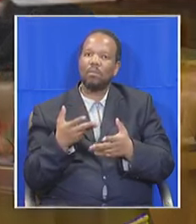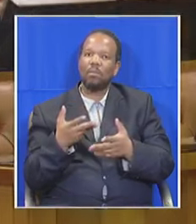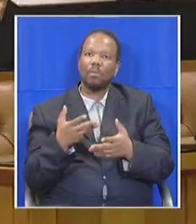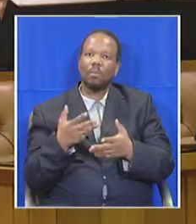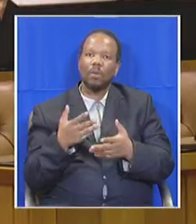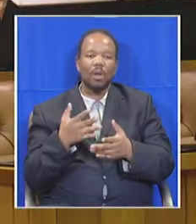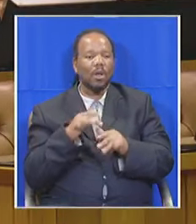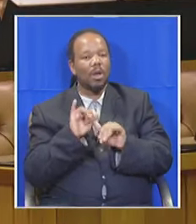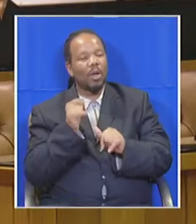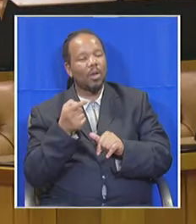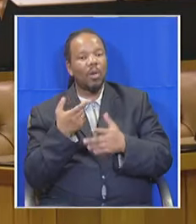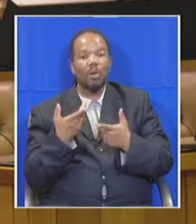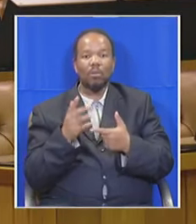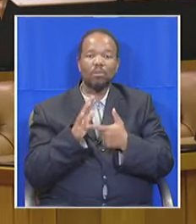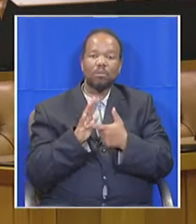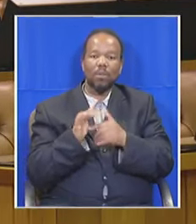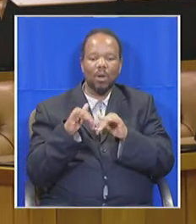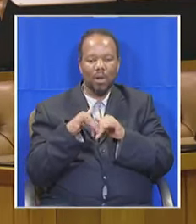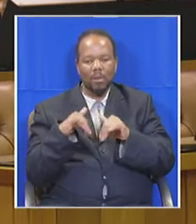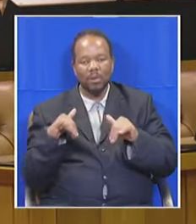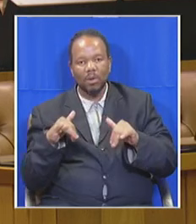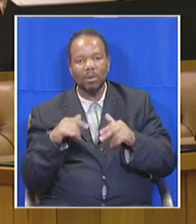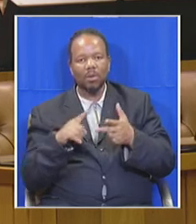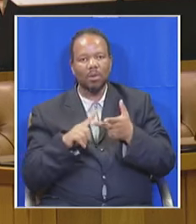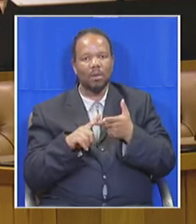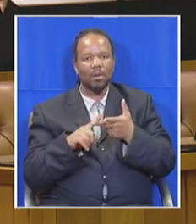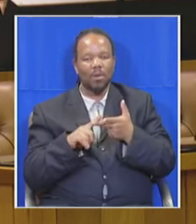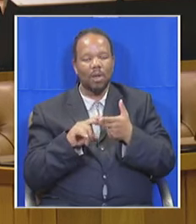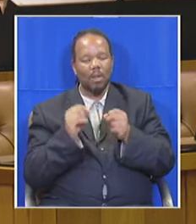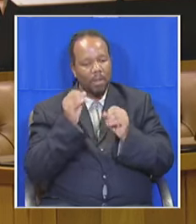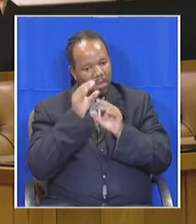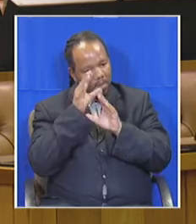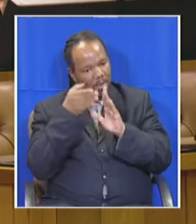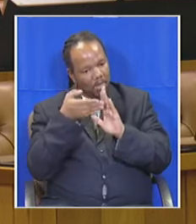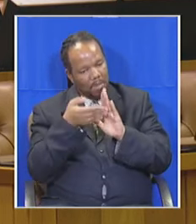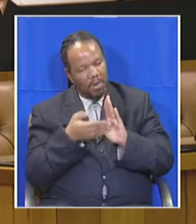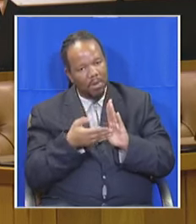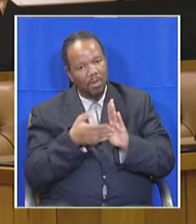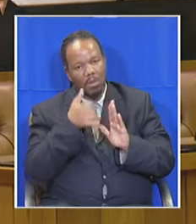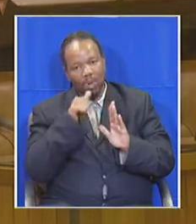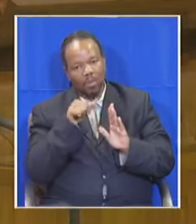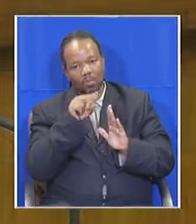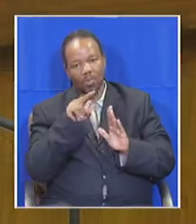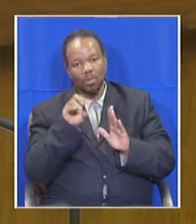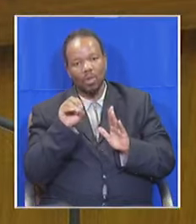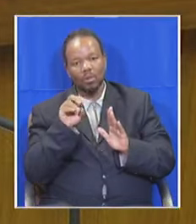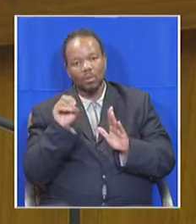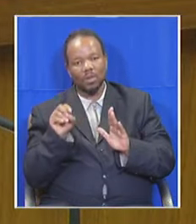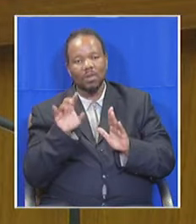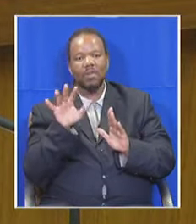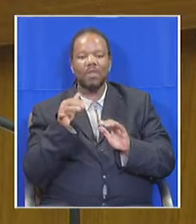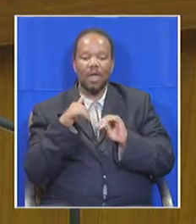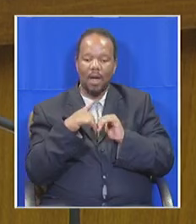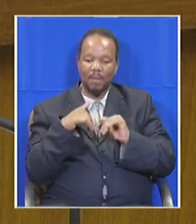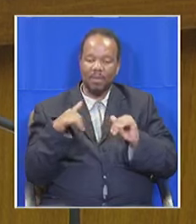of apartheid, blanket, vague, and narrow provisions in the Bill's Principal Act of 2000. The apartheid style,